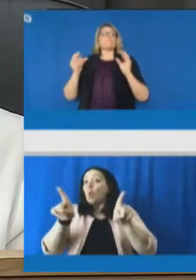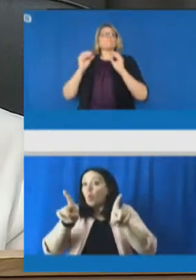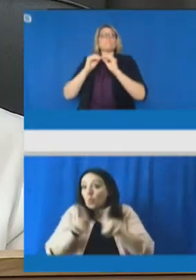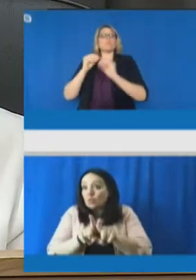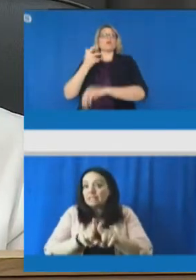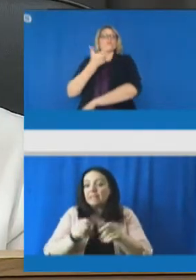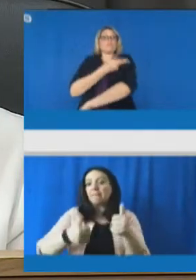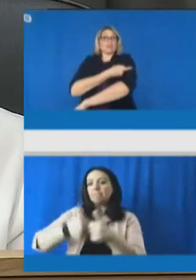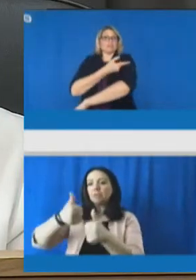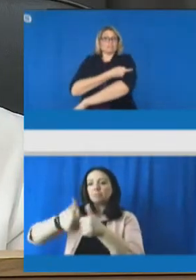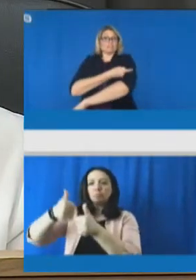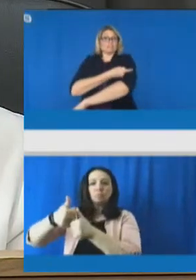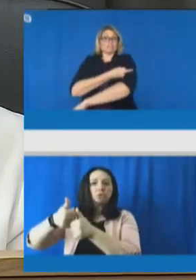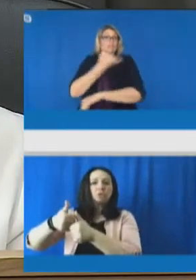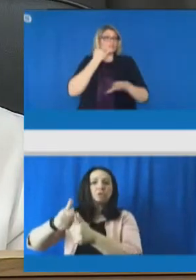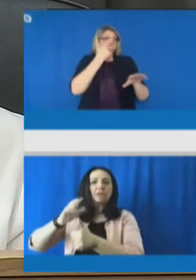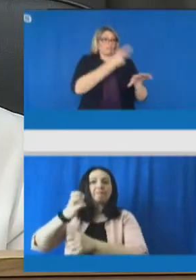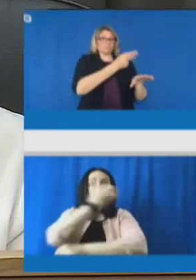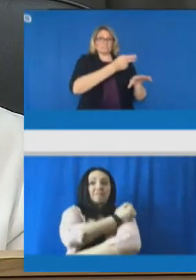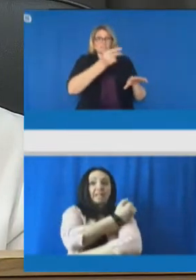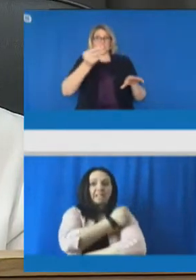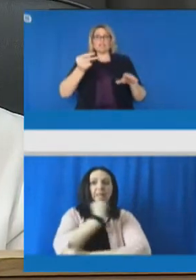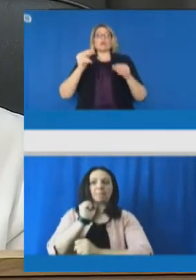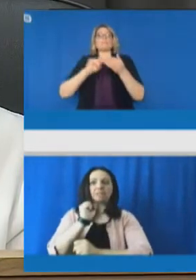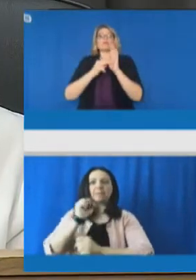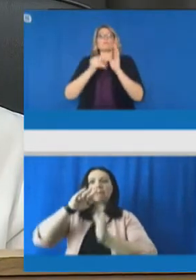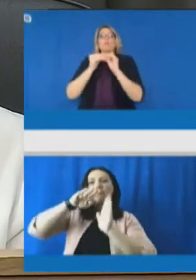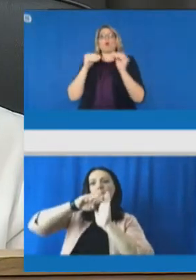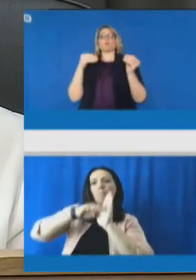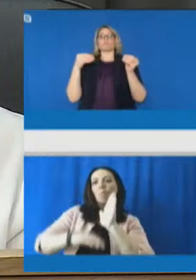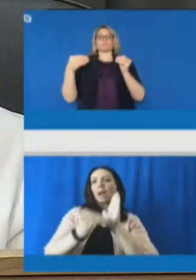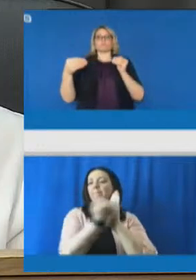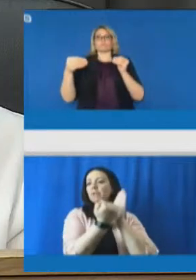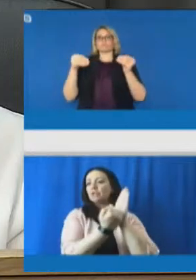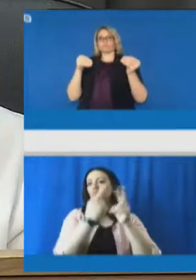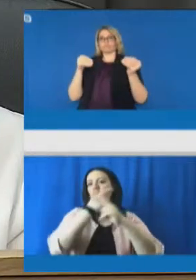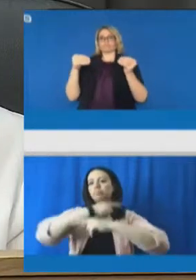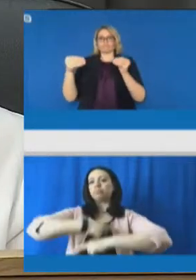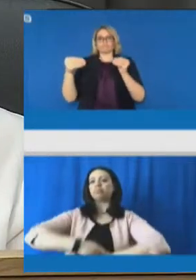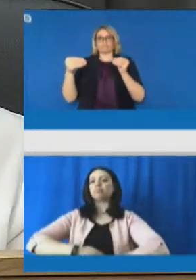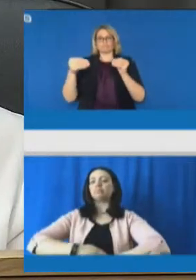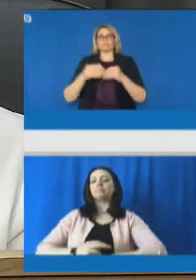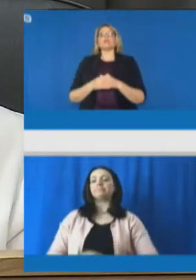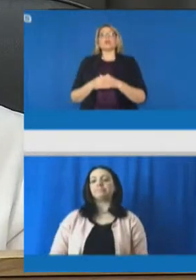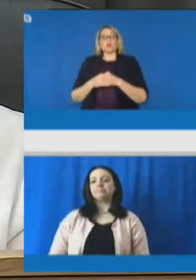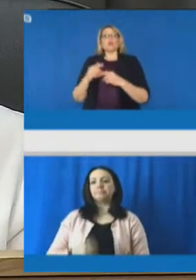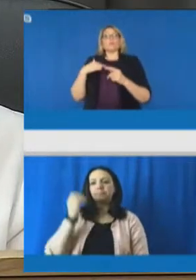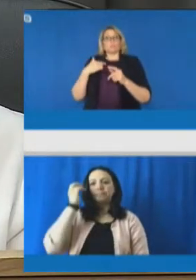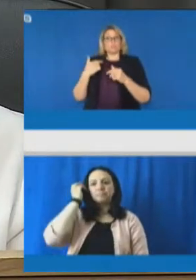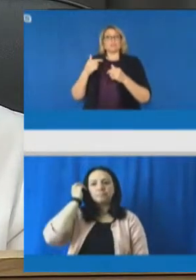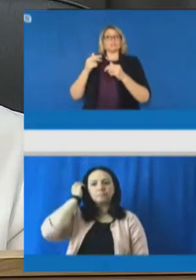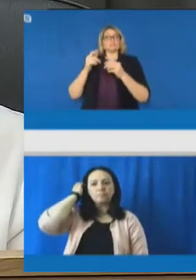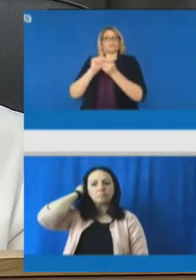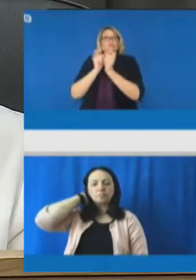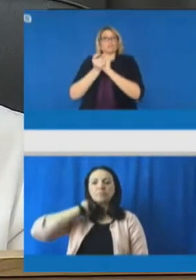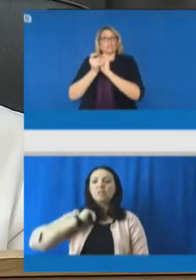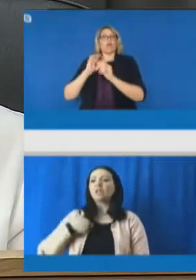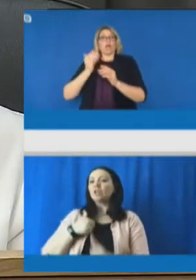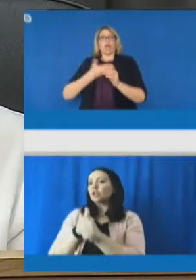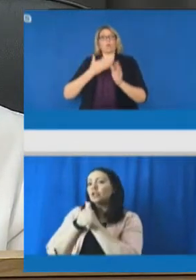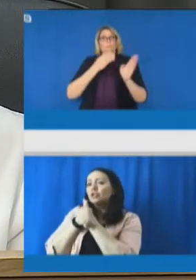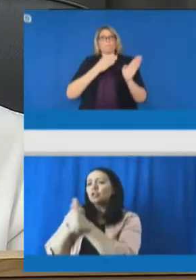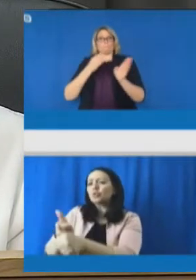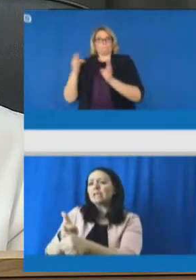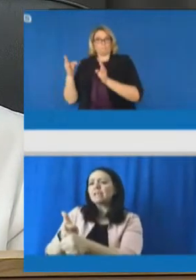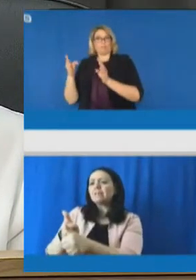additional vaccines, the confirmation of more doses coming to Canada and to New Brunswick, and the new guidance on dose